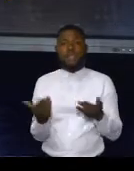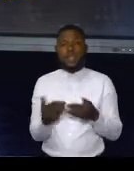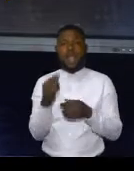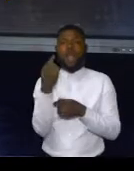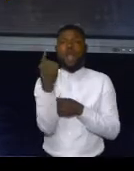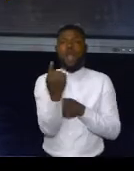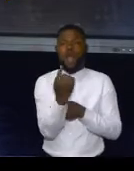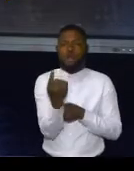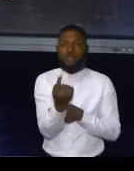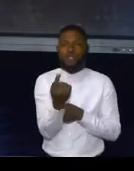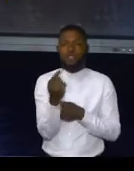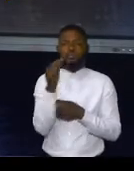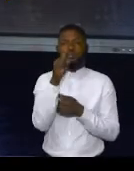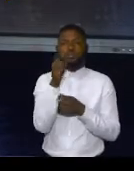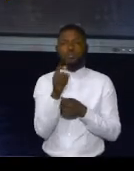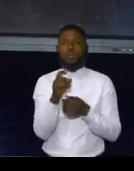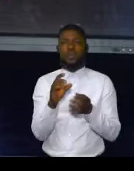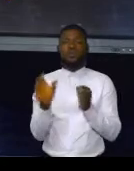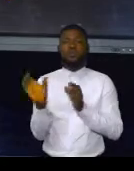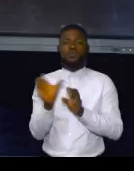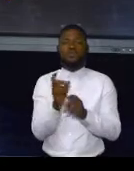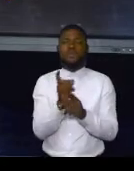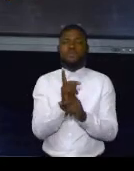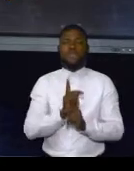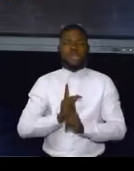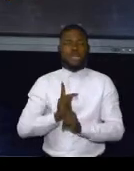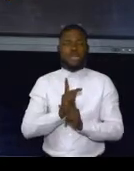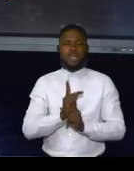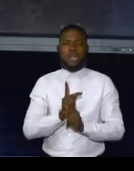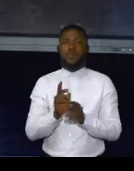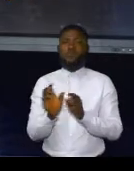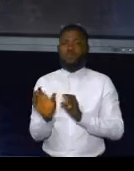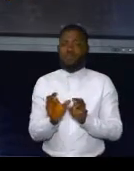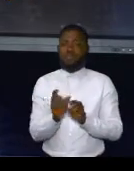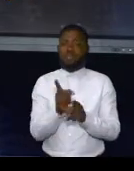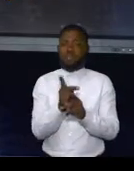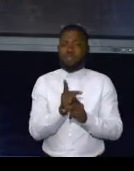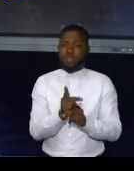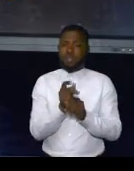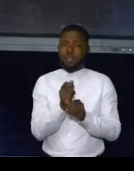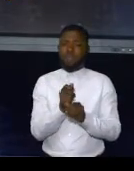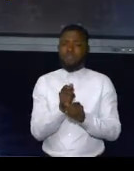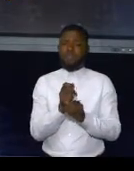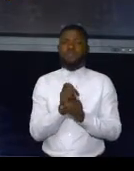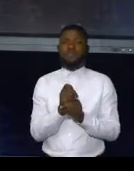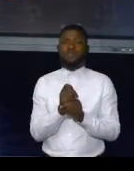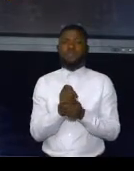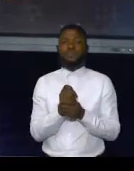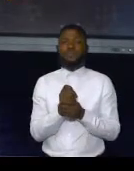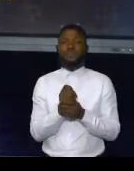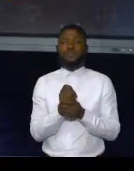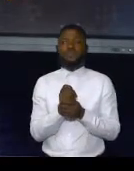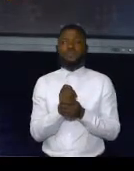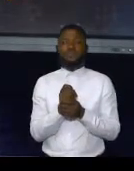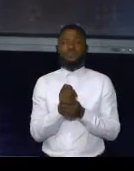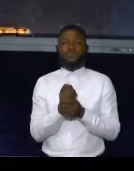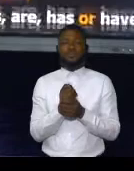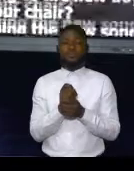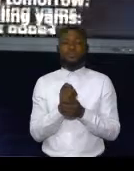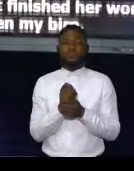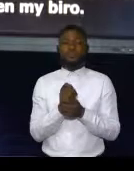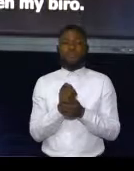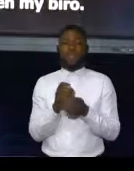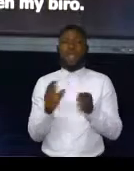they come here always? Do take care. Do take care.